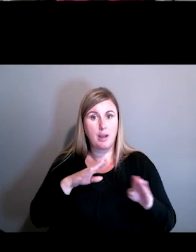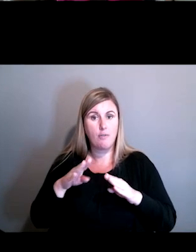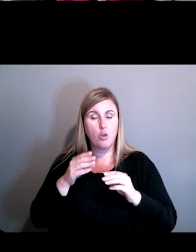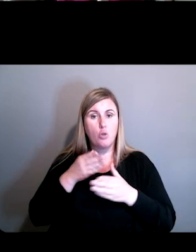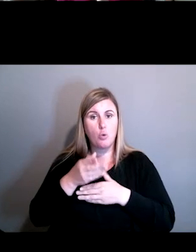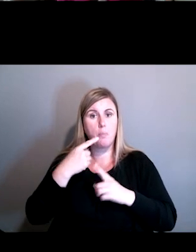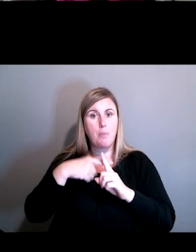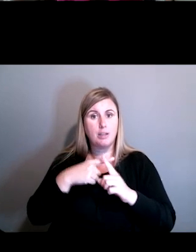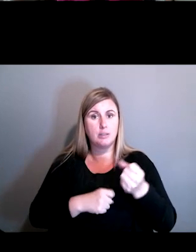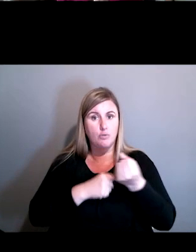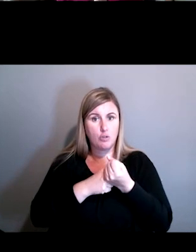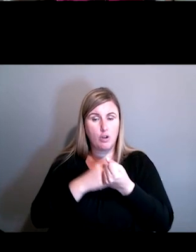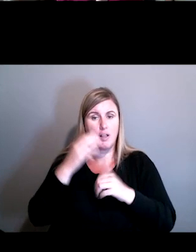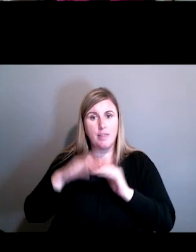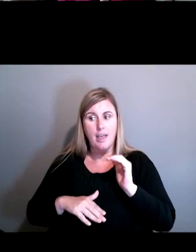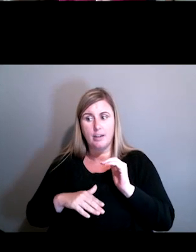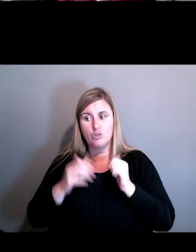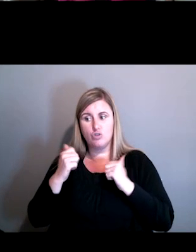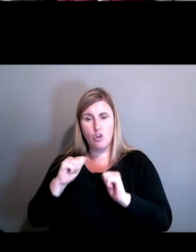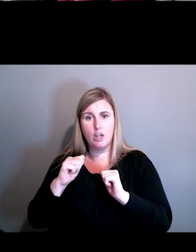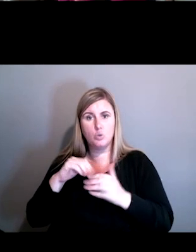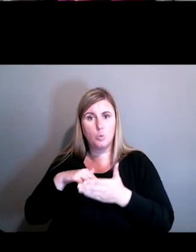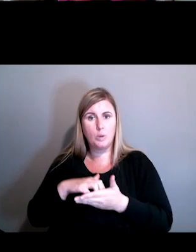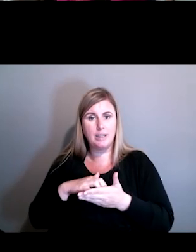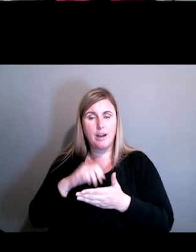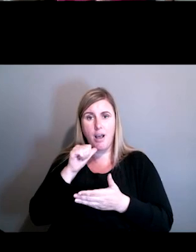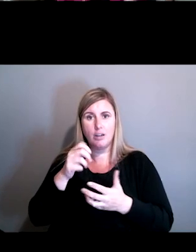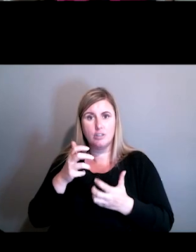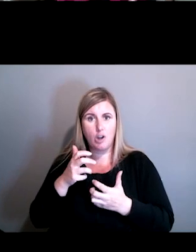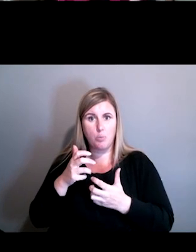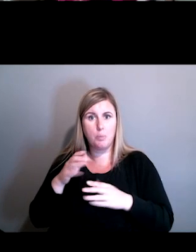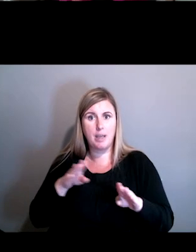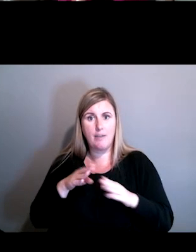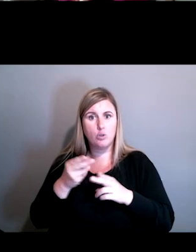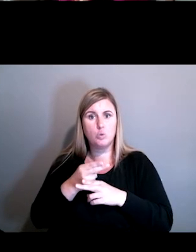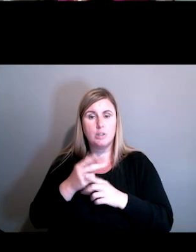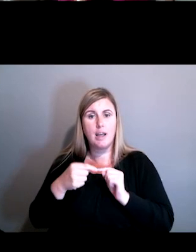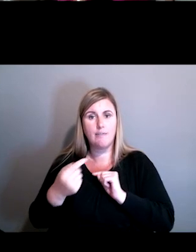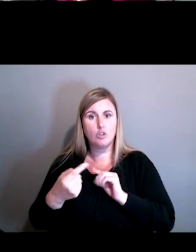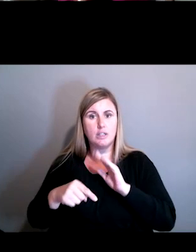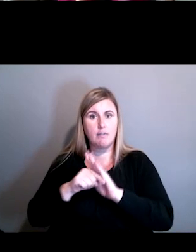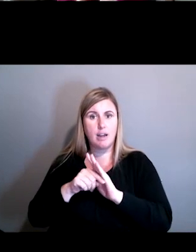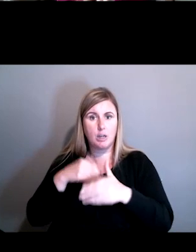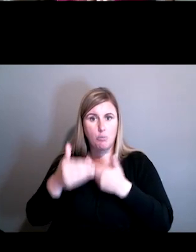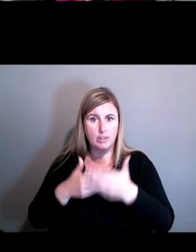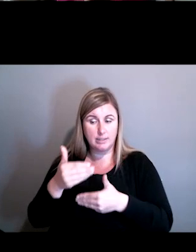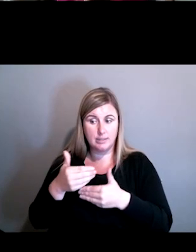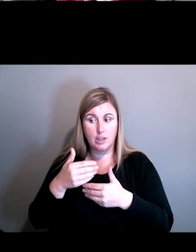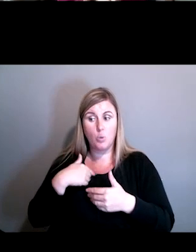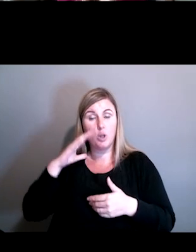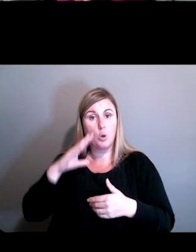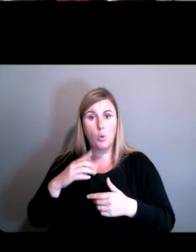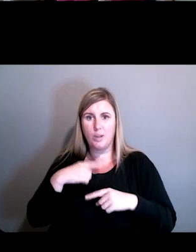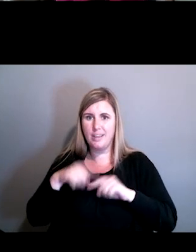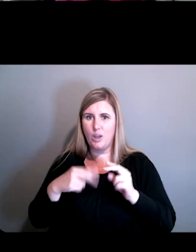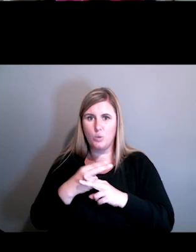weaken undesirable behaviors using aversive and negative processes. Now, we know we can't use those with Chapter 14 regulations anyway,